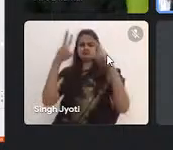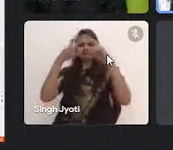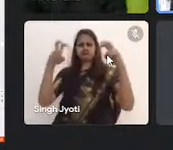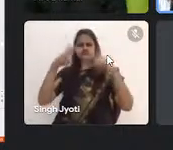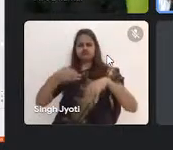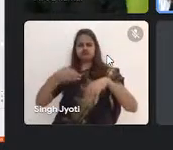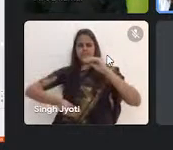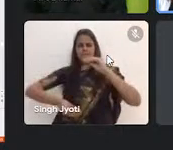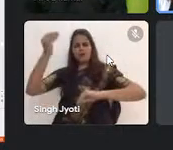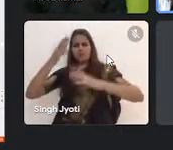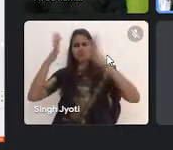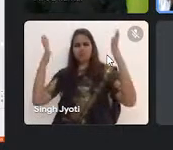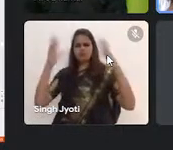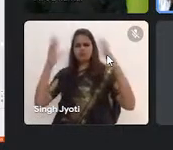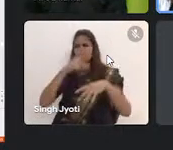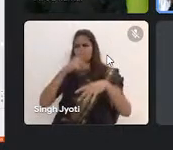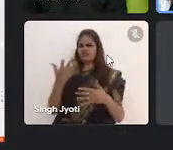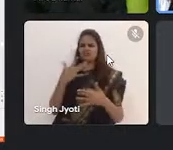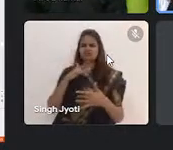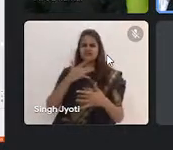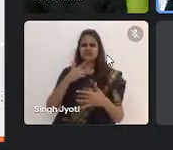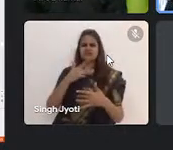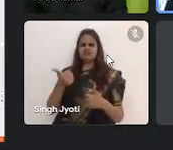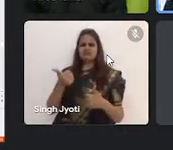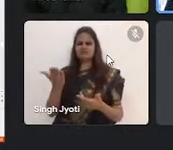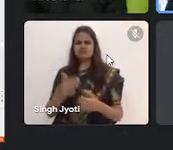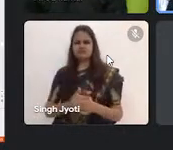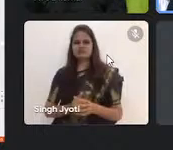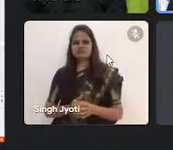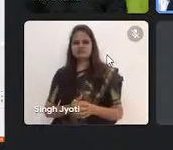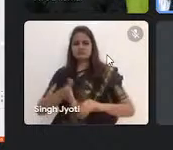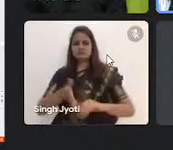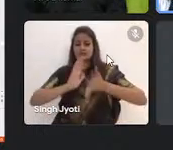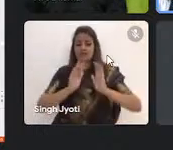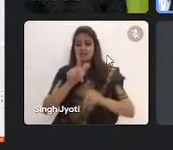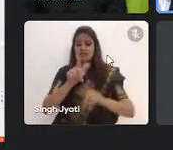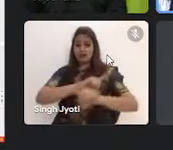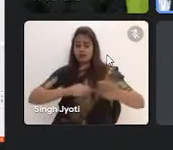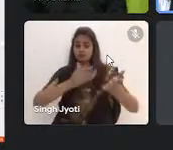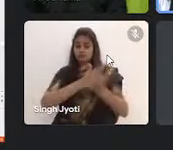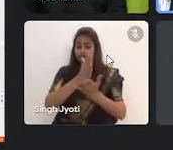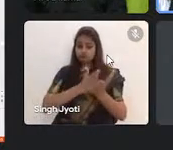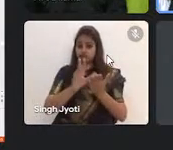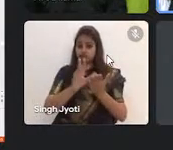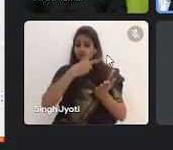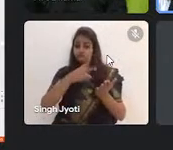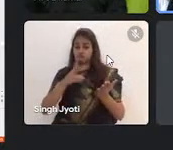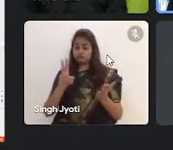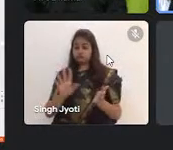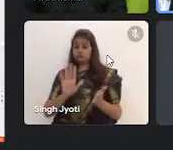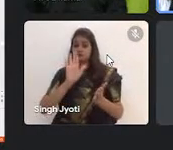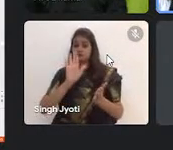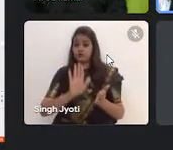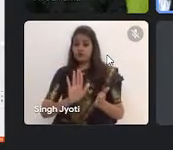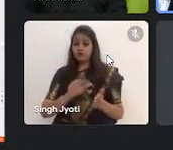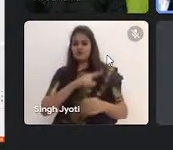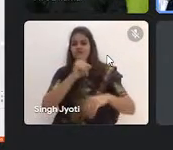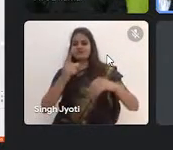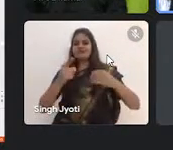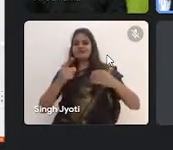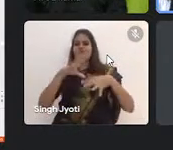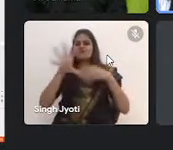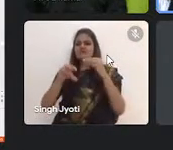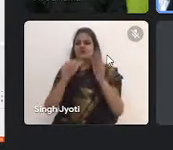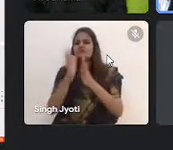been produced. We've said sign languages are multimodal. They involve the hands, the body,